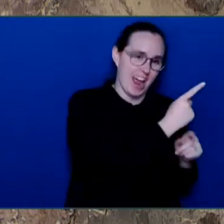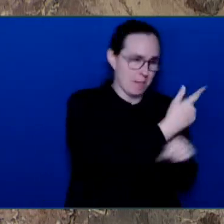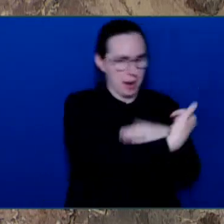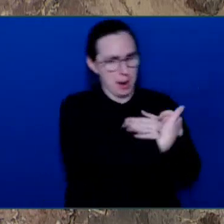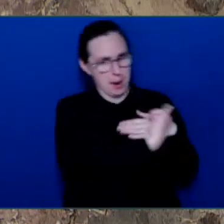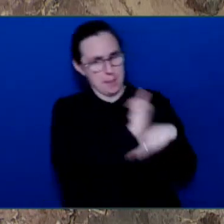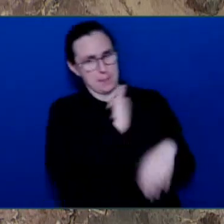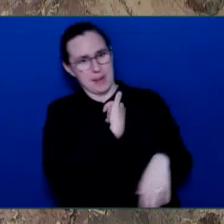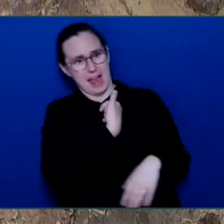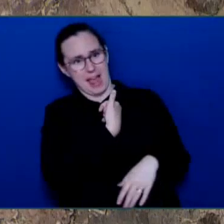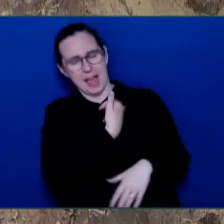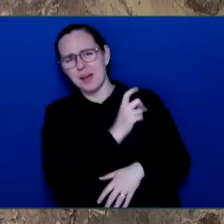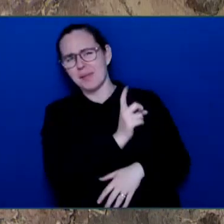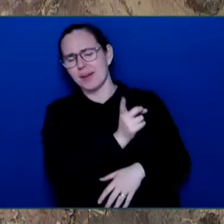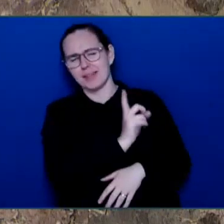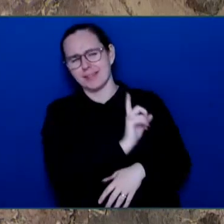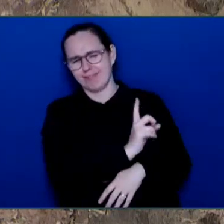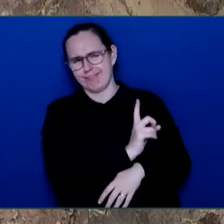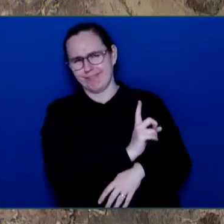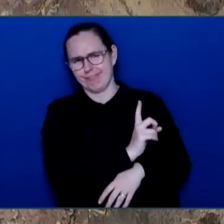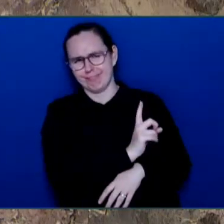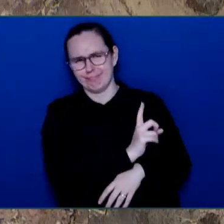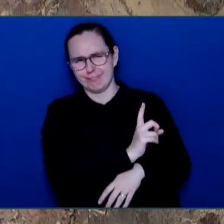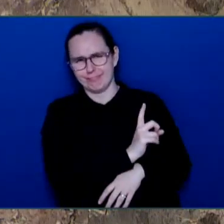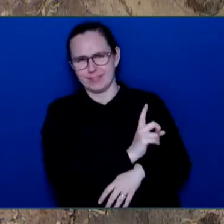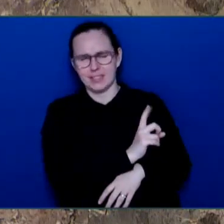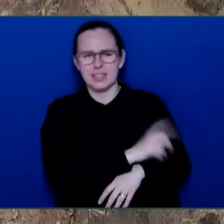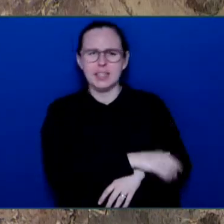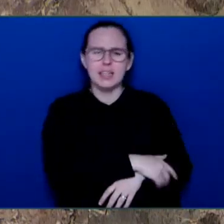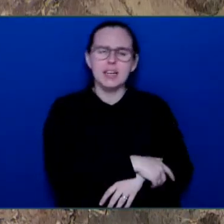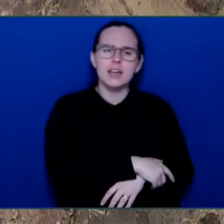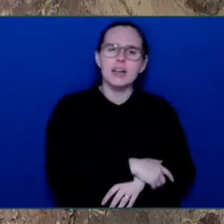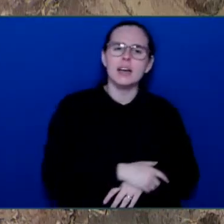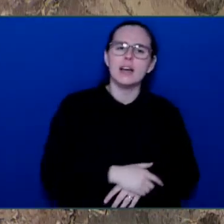Not only have we